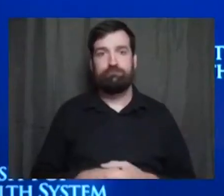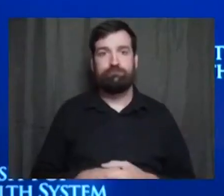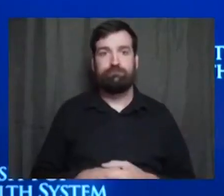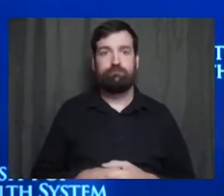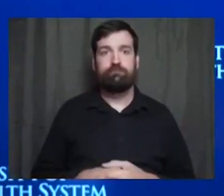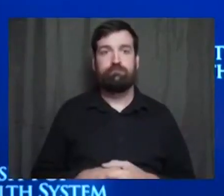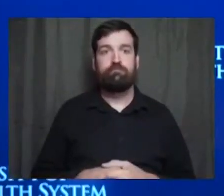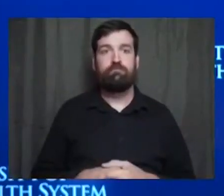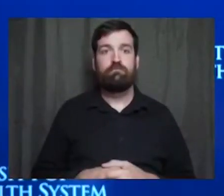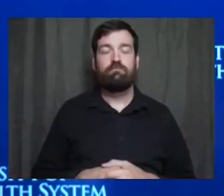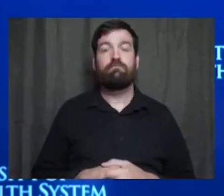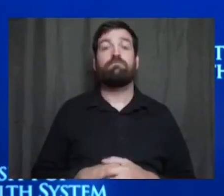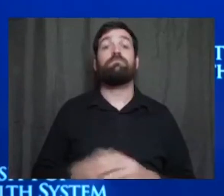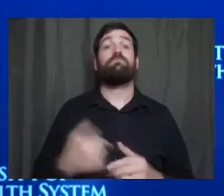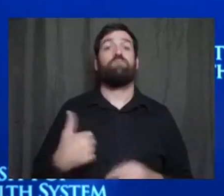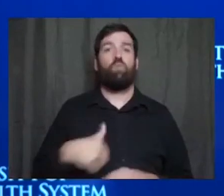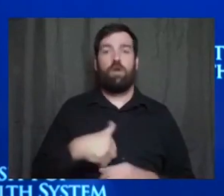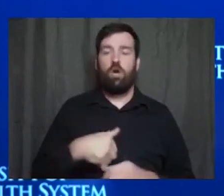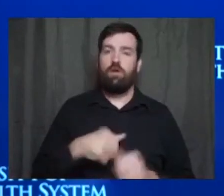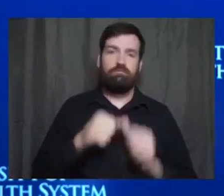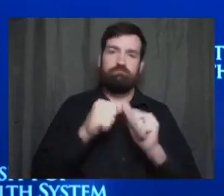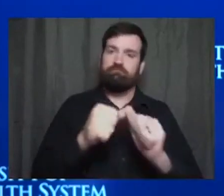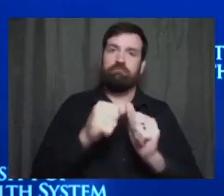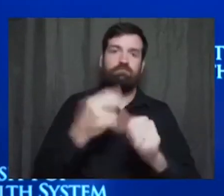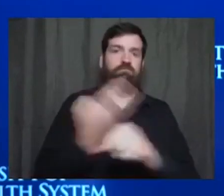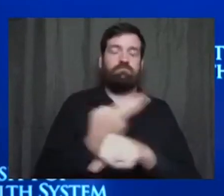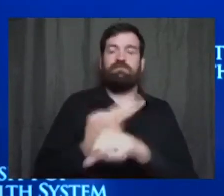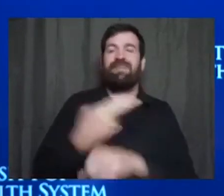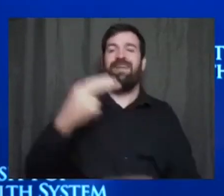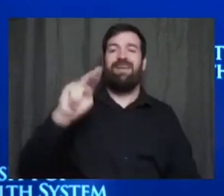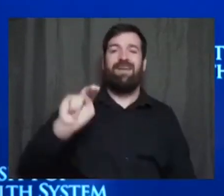We are consistent with the NIH treatment